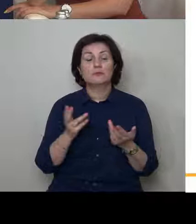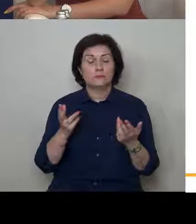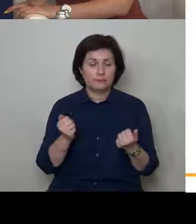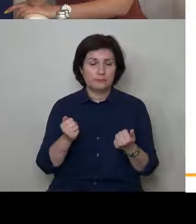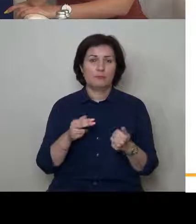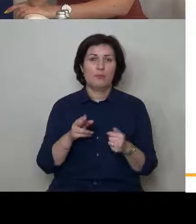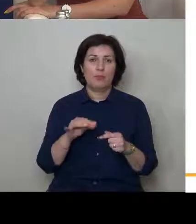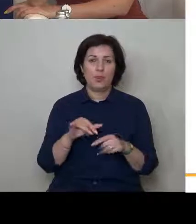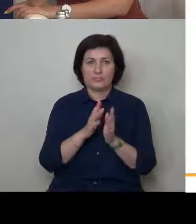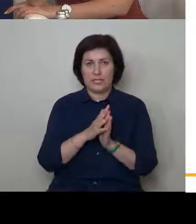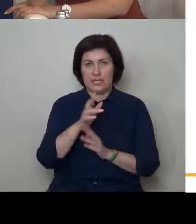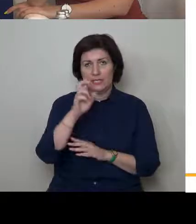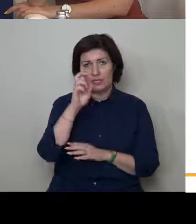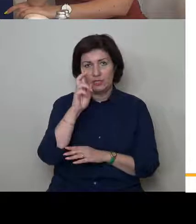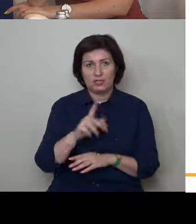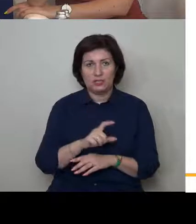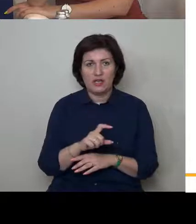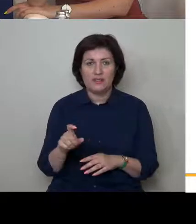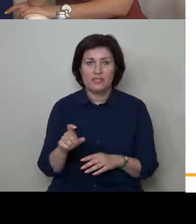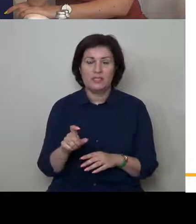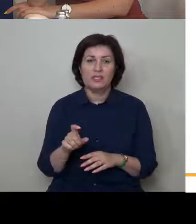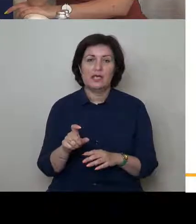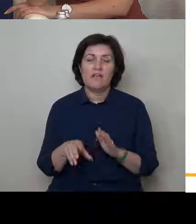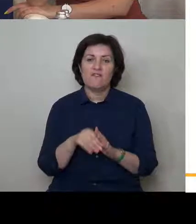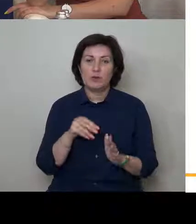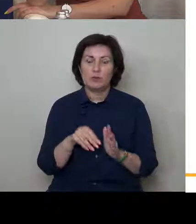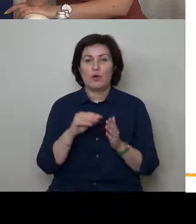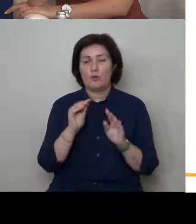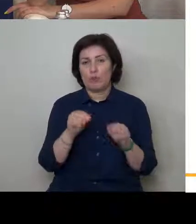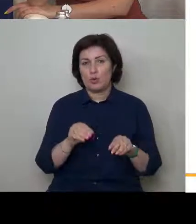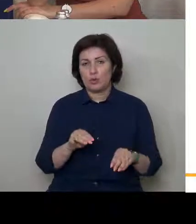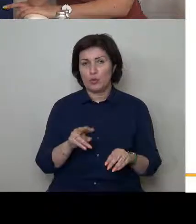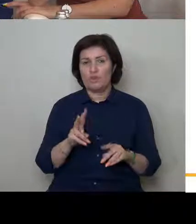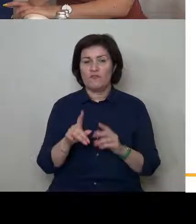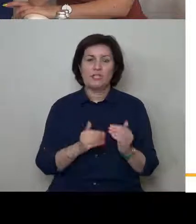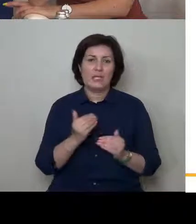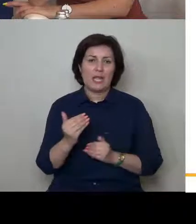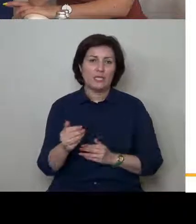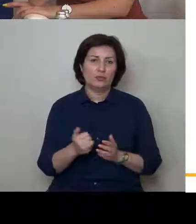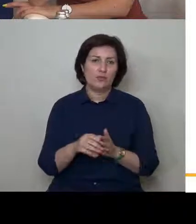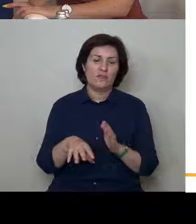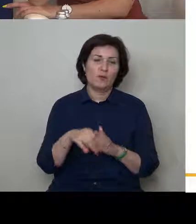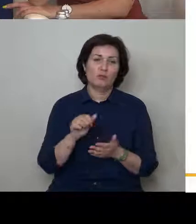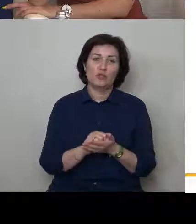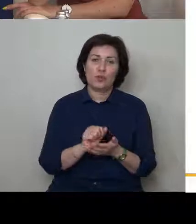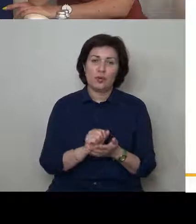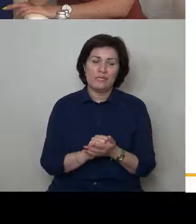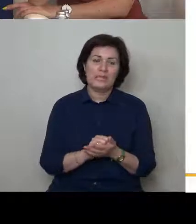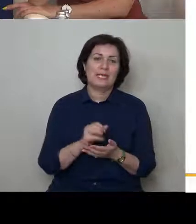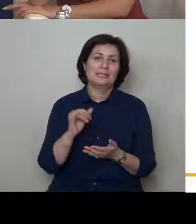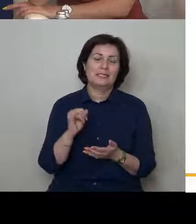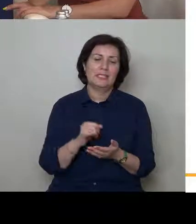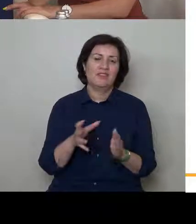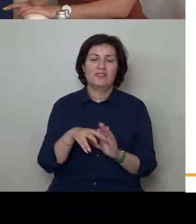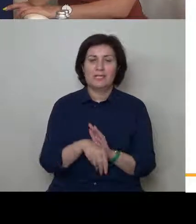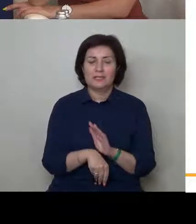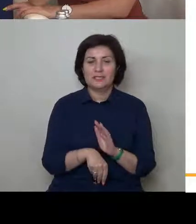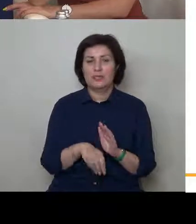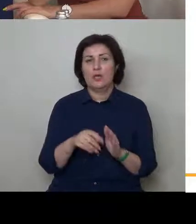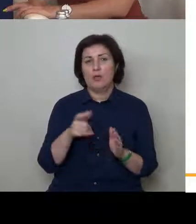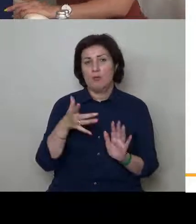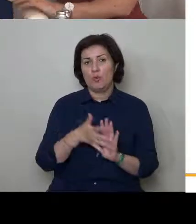documents. Right, for the national elections, the protocols. This is a part of the